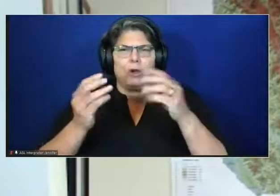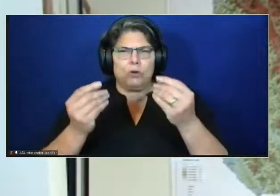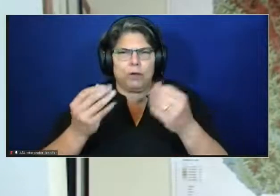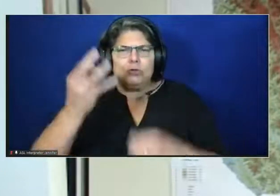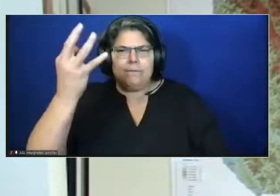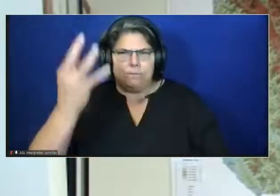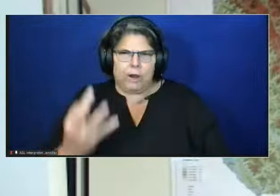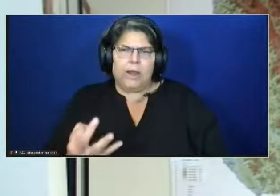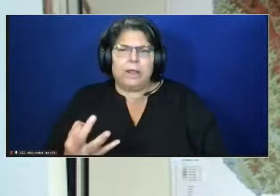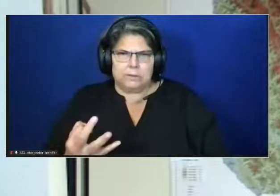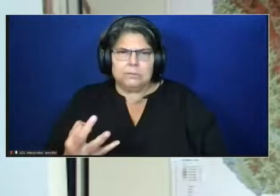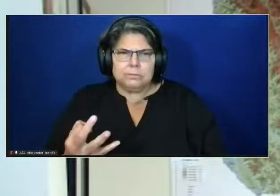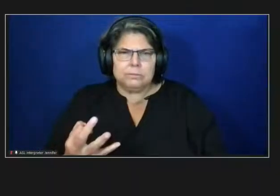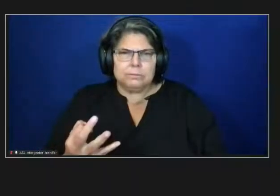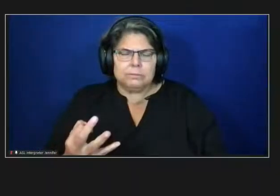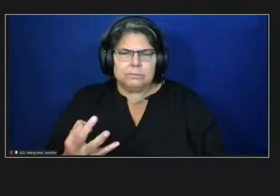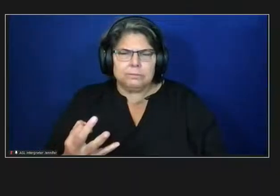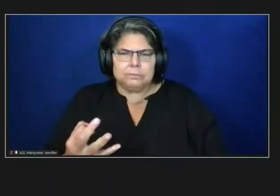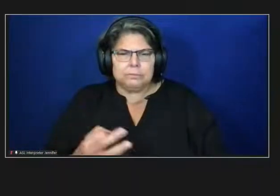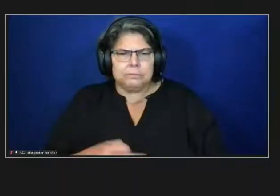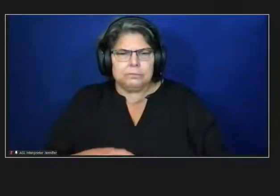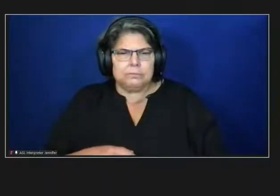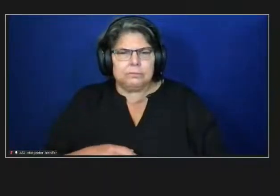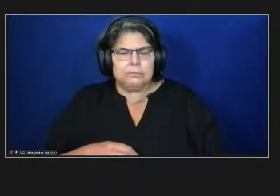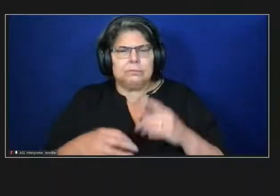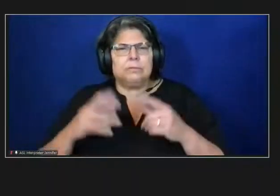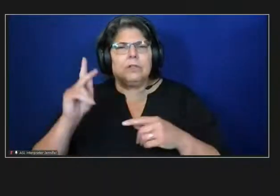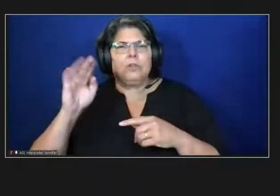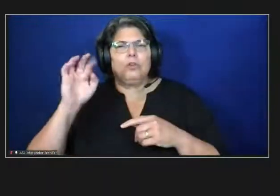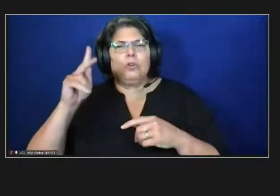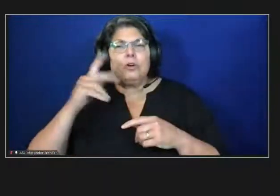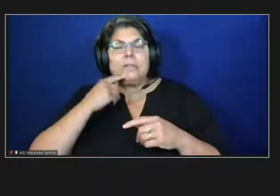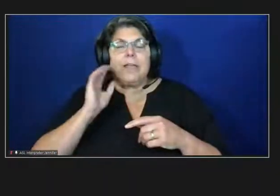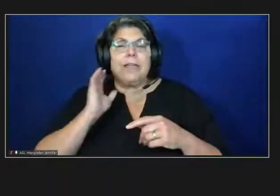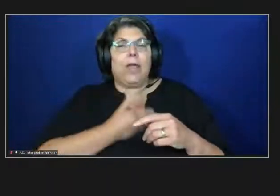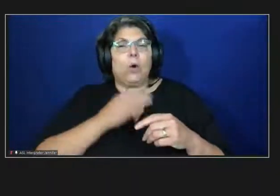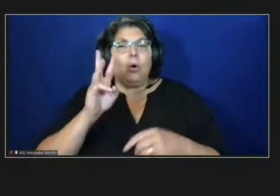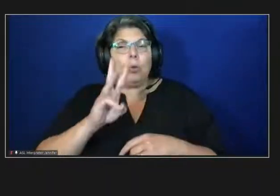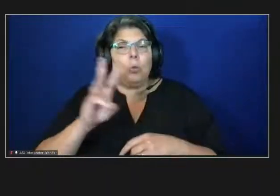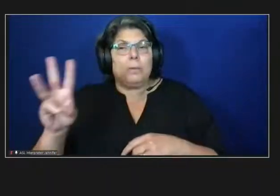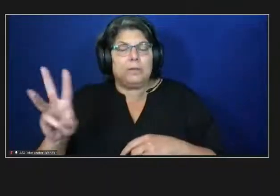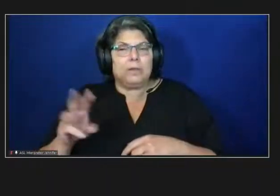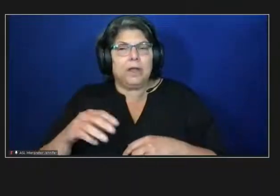Fridays. And as always, our website,